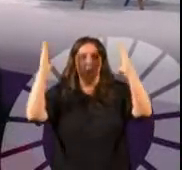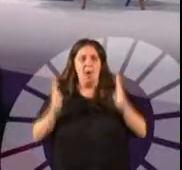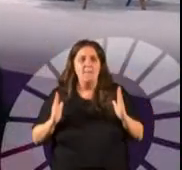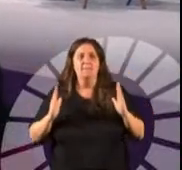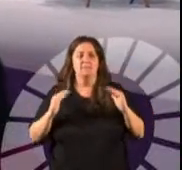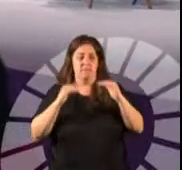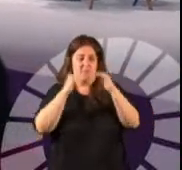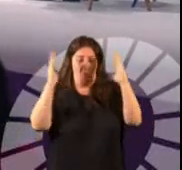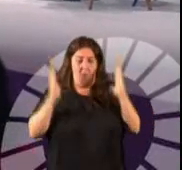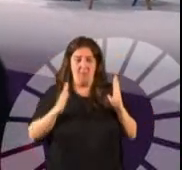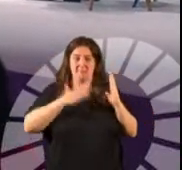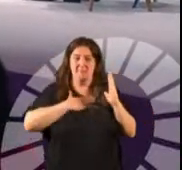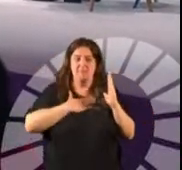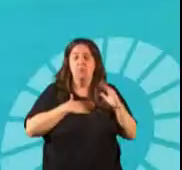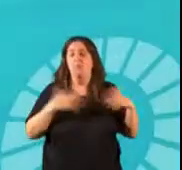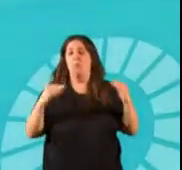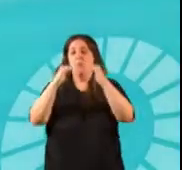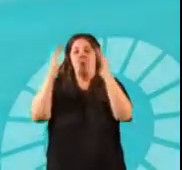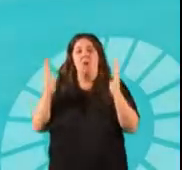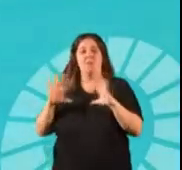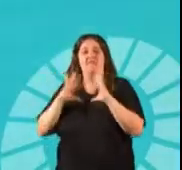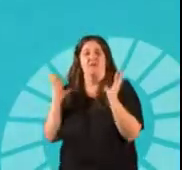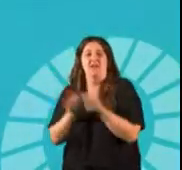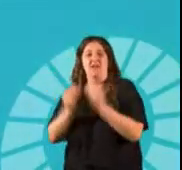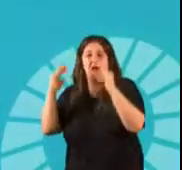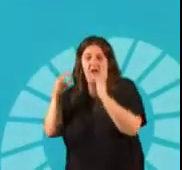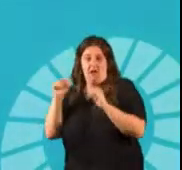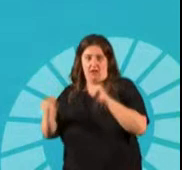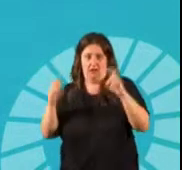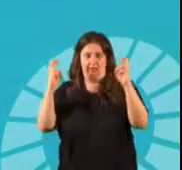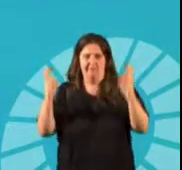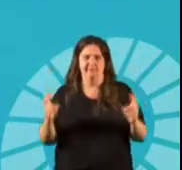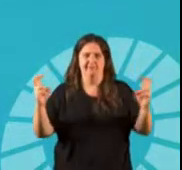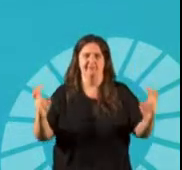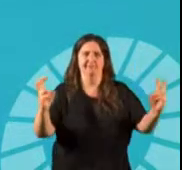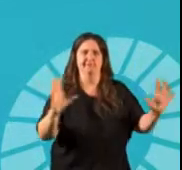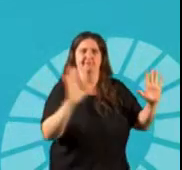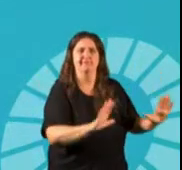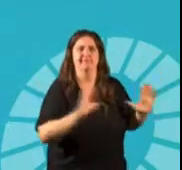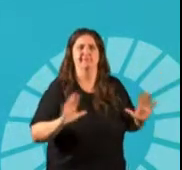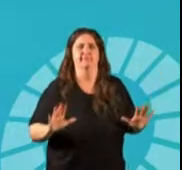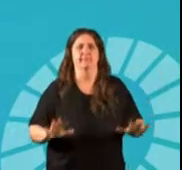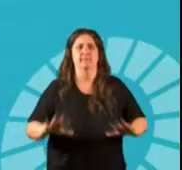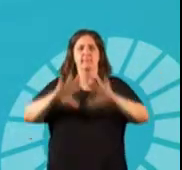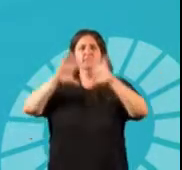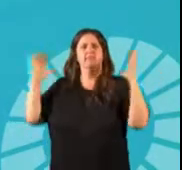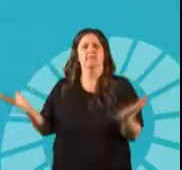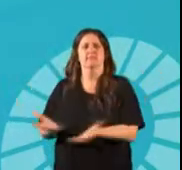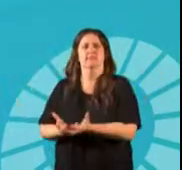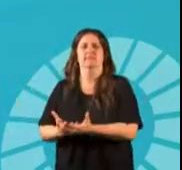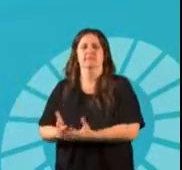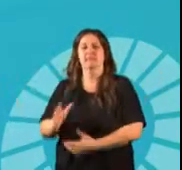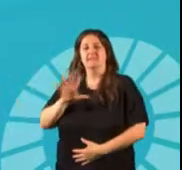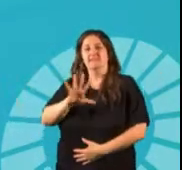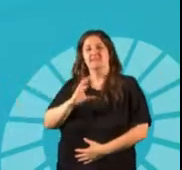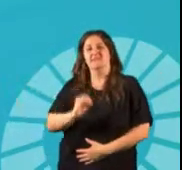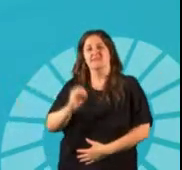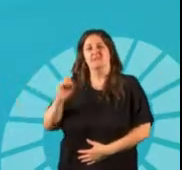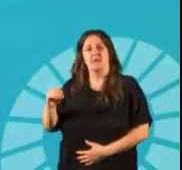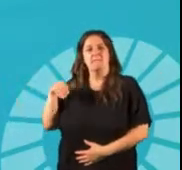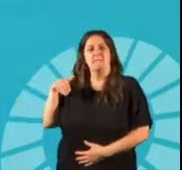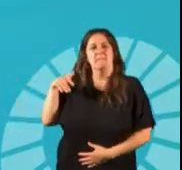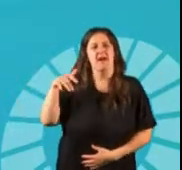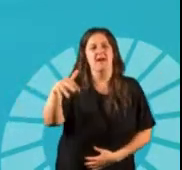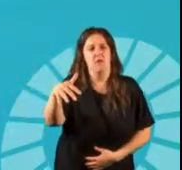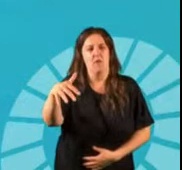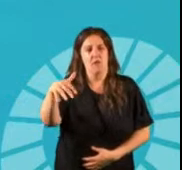violence, domestic violence, those have increased greatly. 500 million men and women